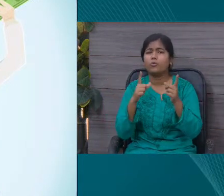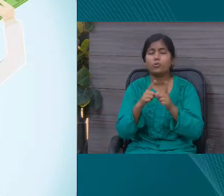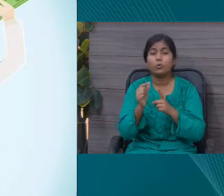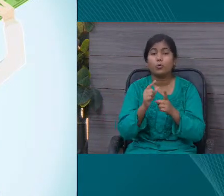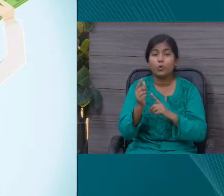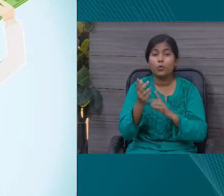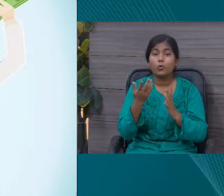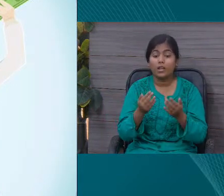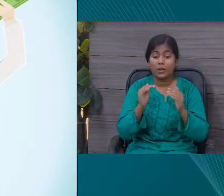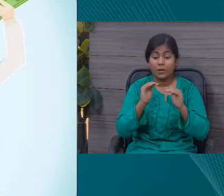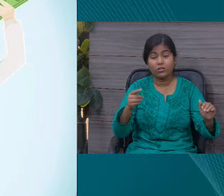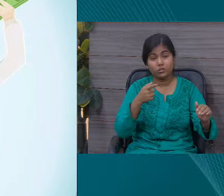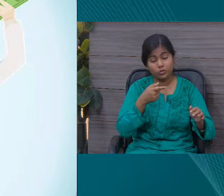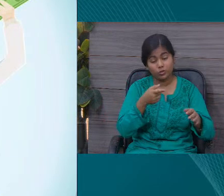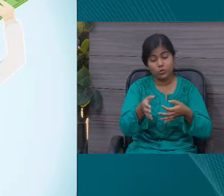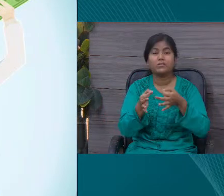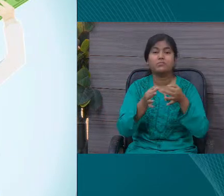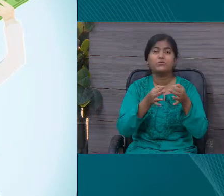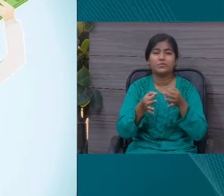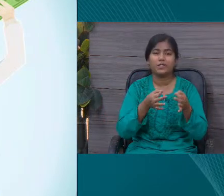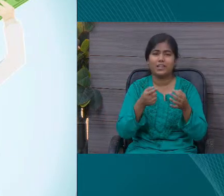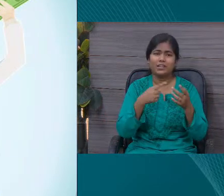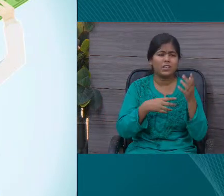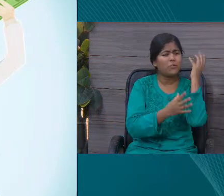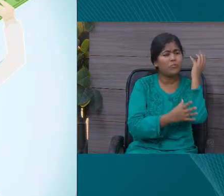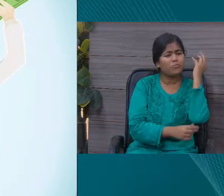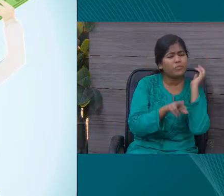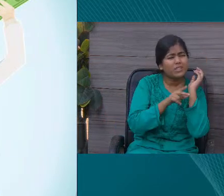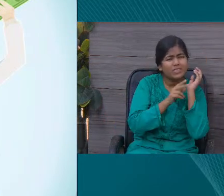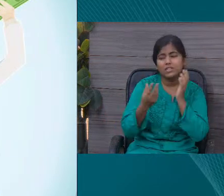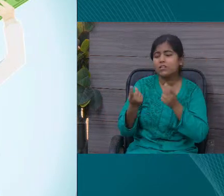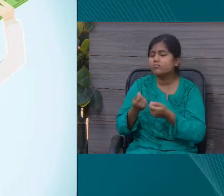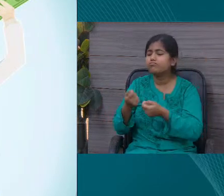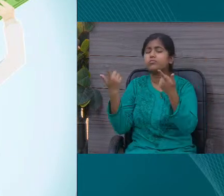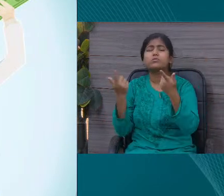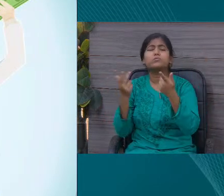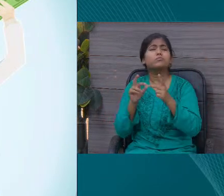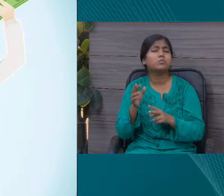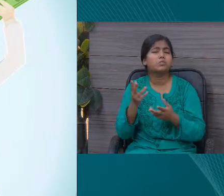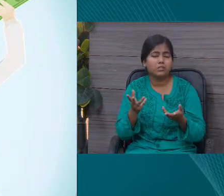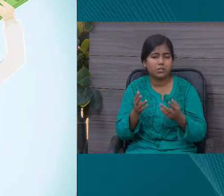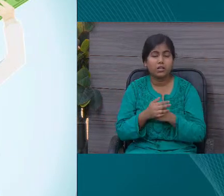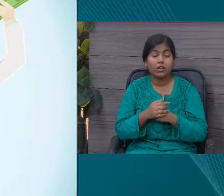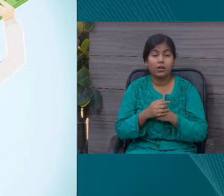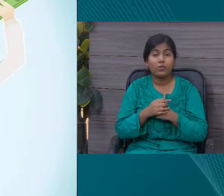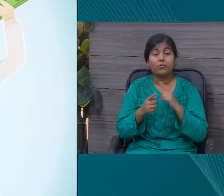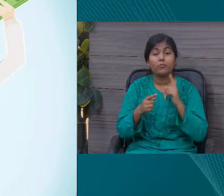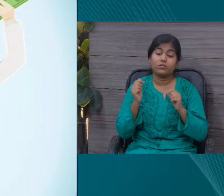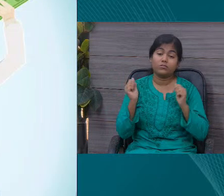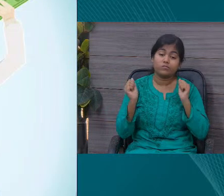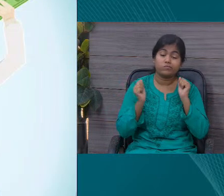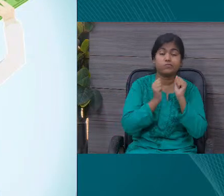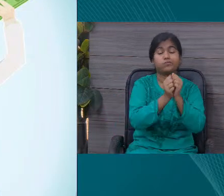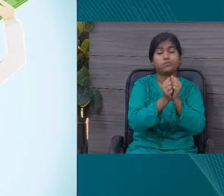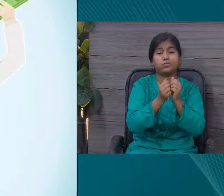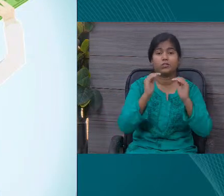understand by touching it that what is poor and what is rich. Along with that, we would have to give